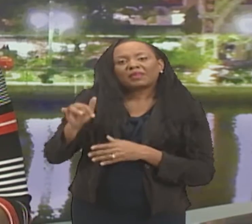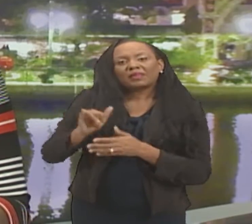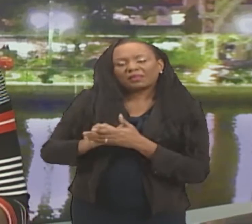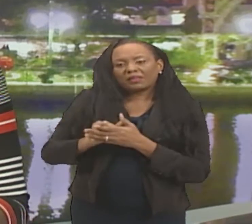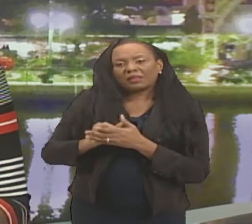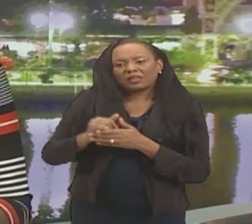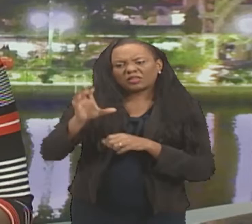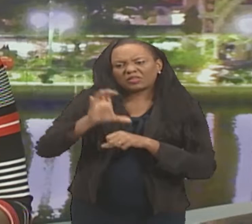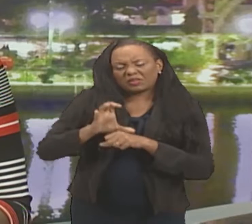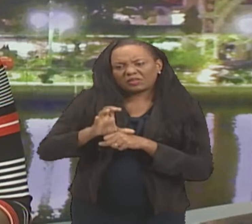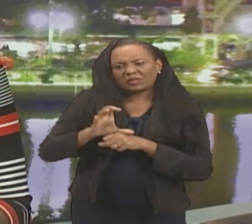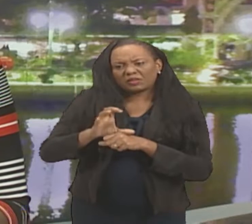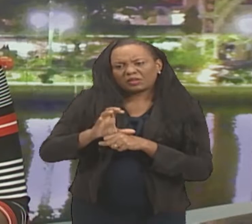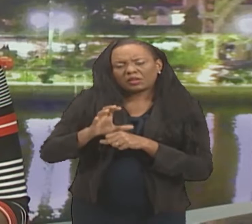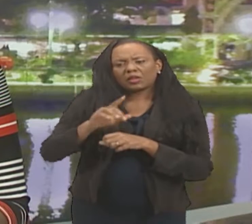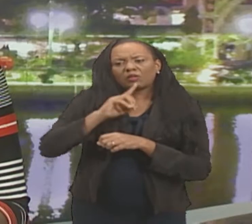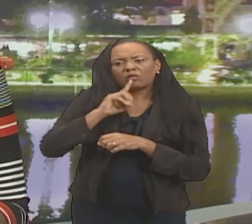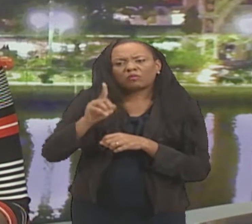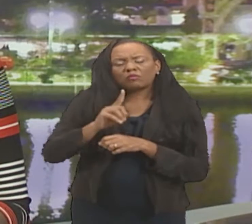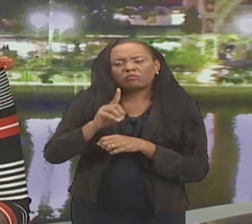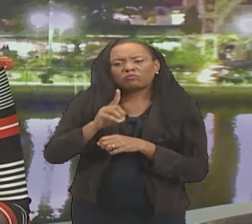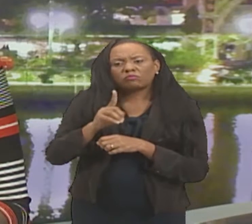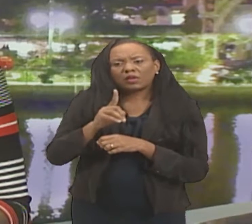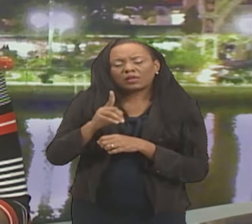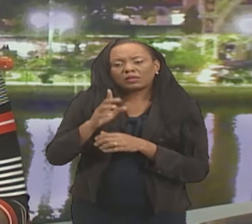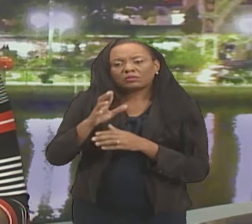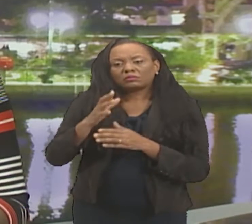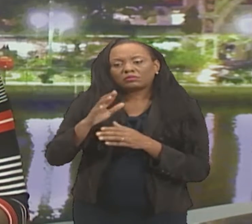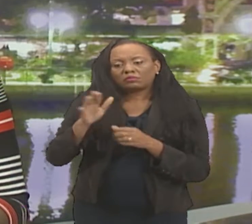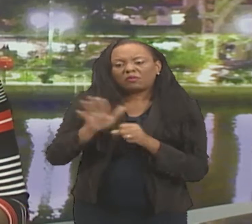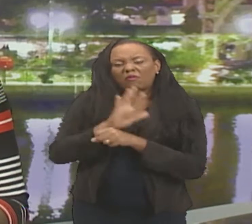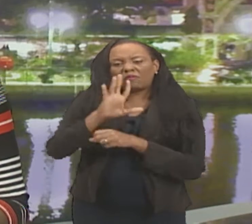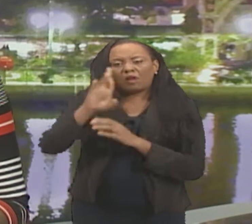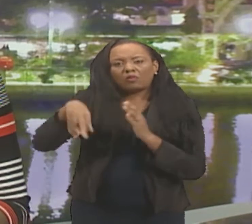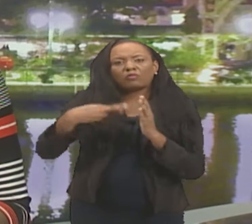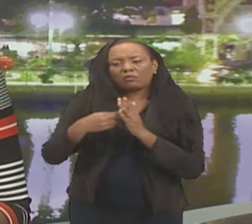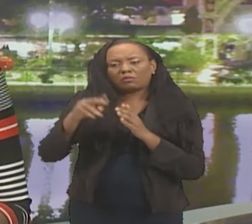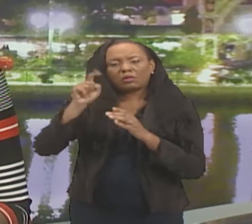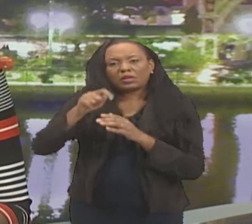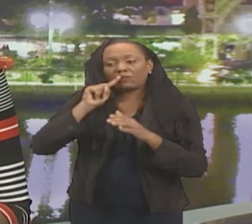that they need his strong, compassionate and visionary leadership at this time.